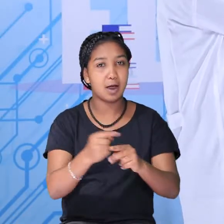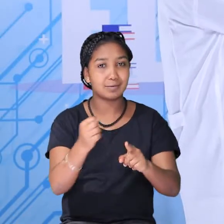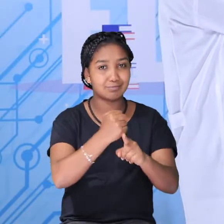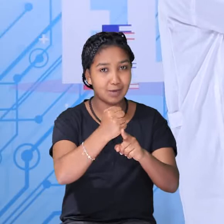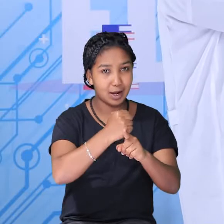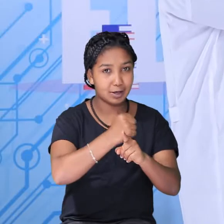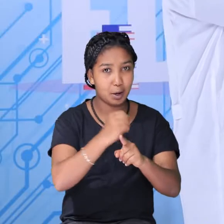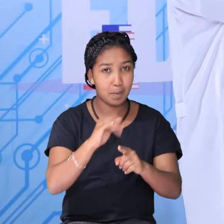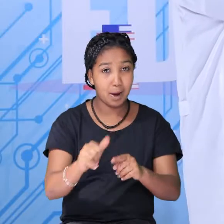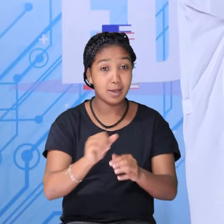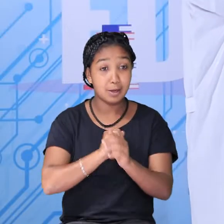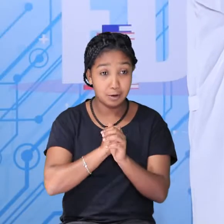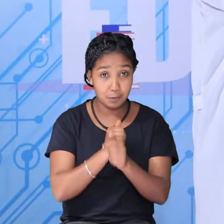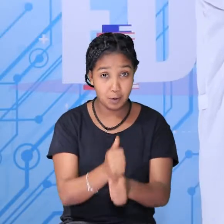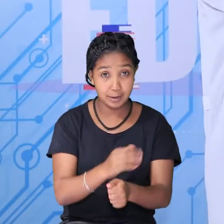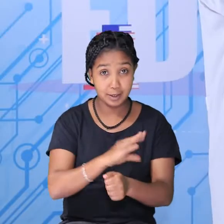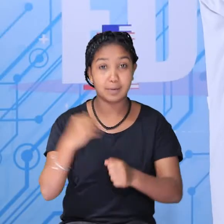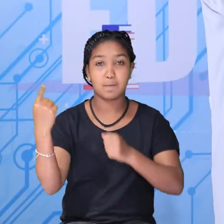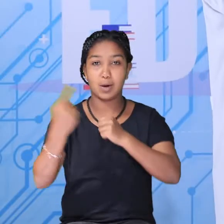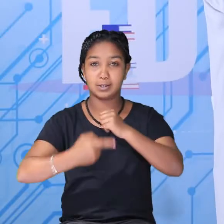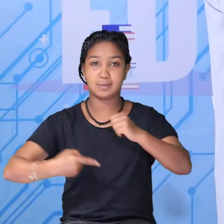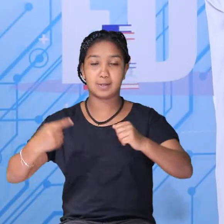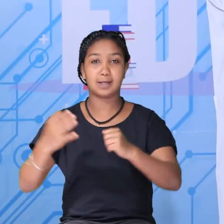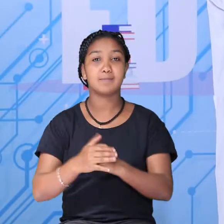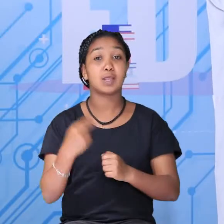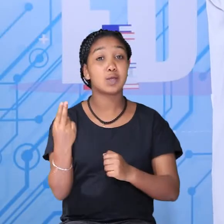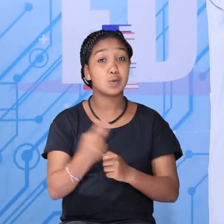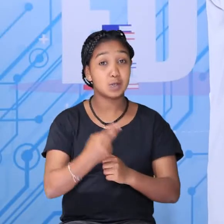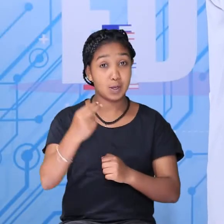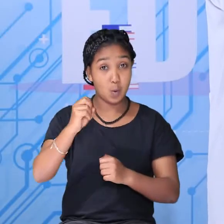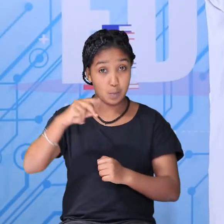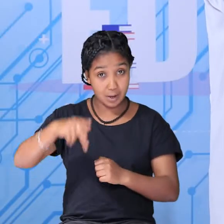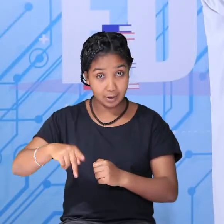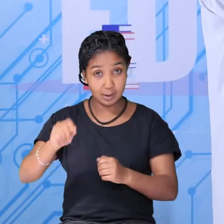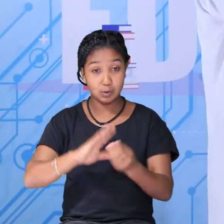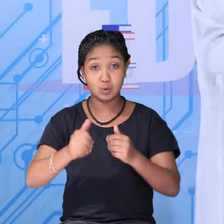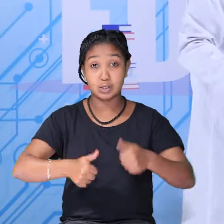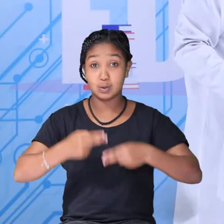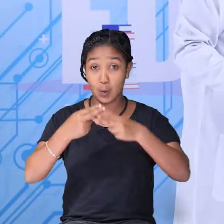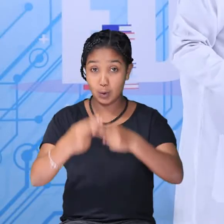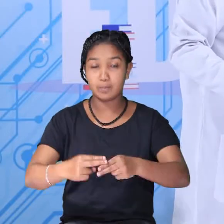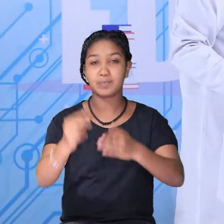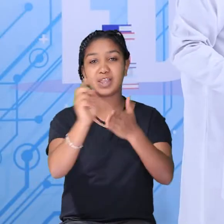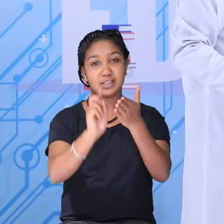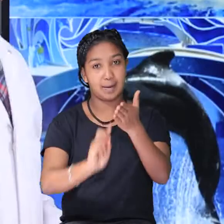trained by a reward and punishment using operant conditioning, which is called shaping. The